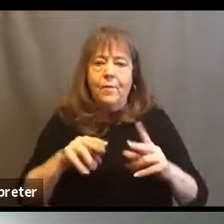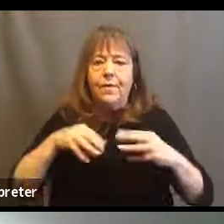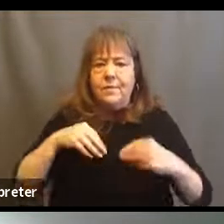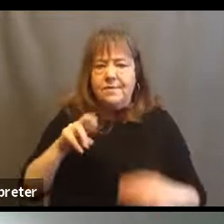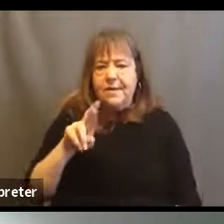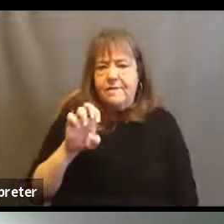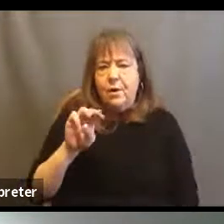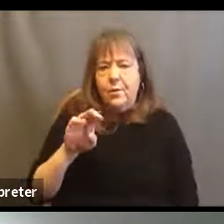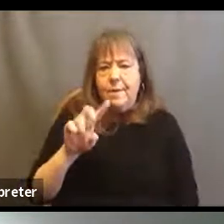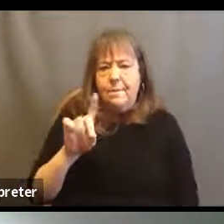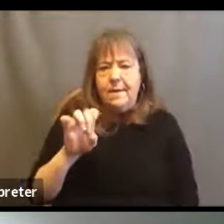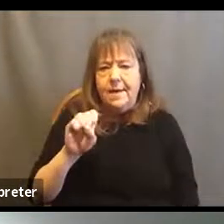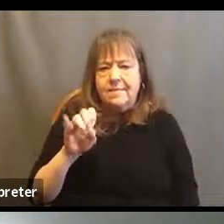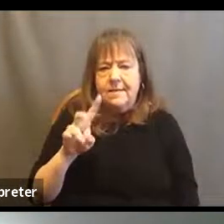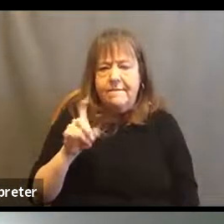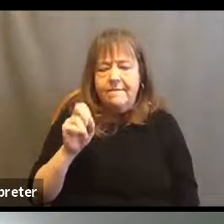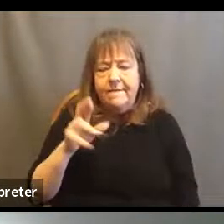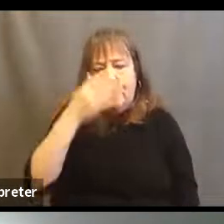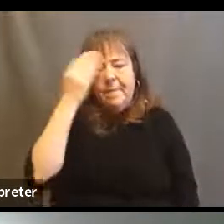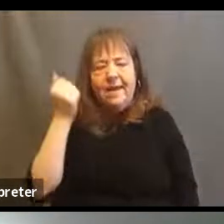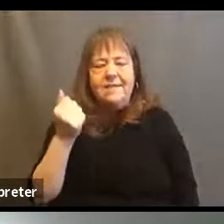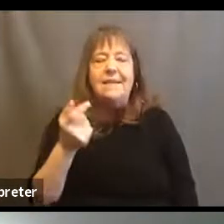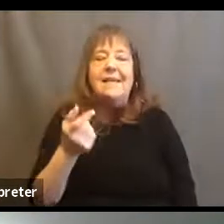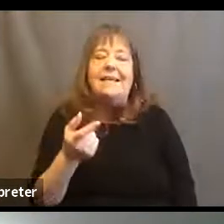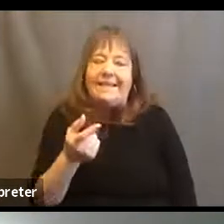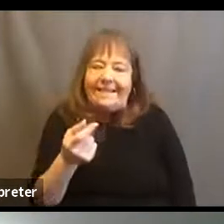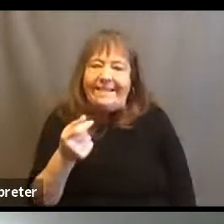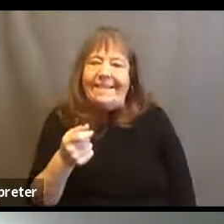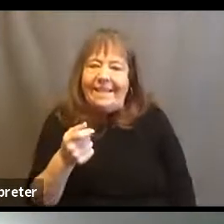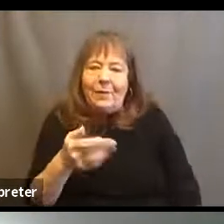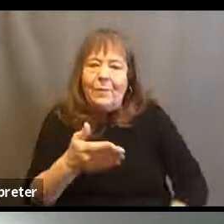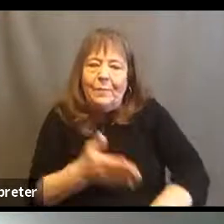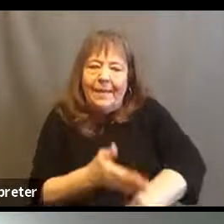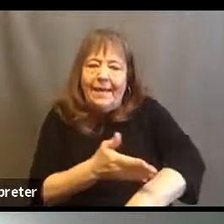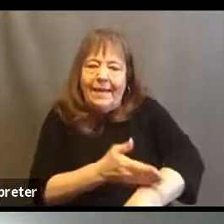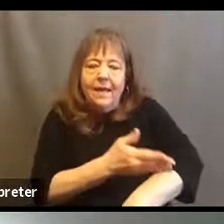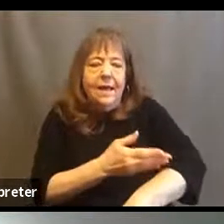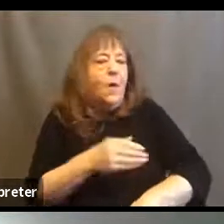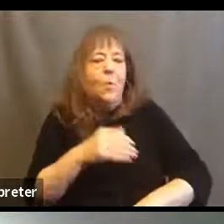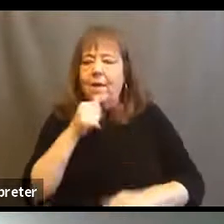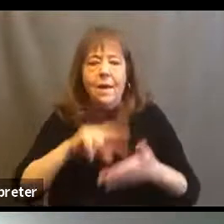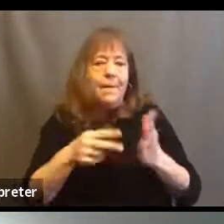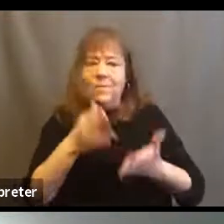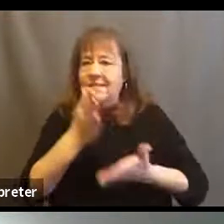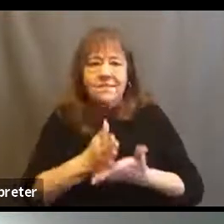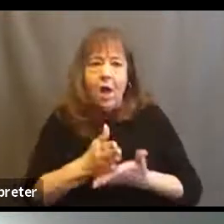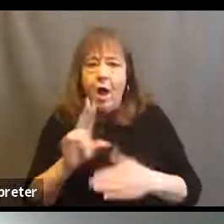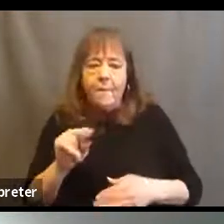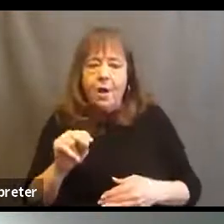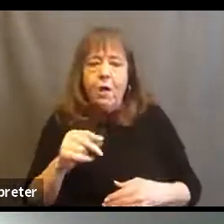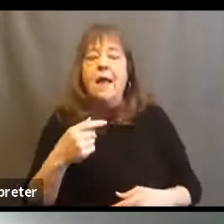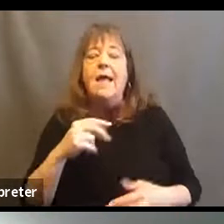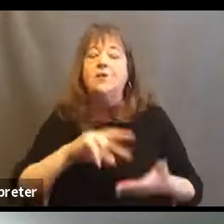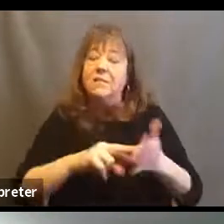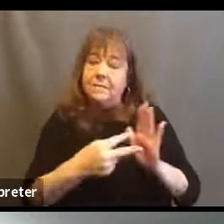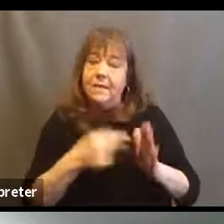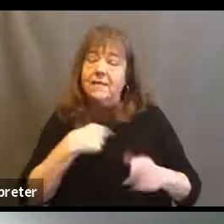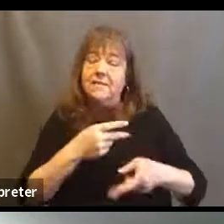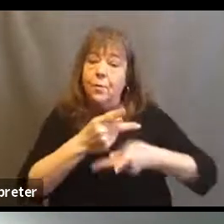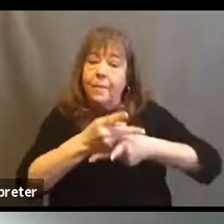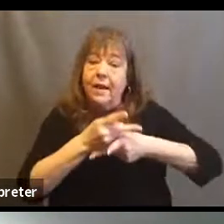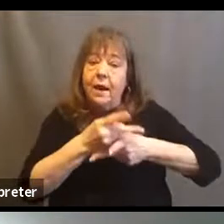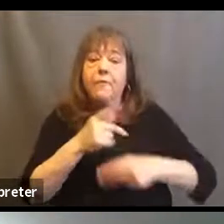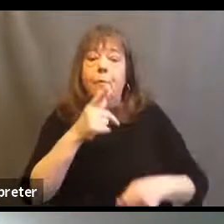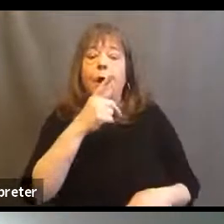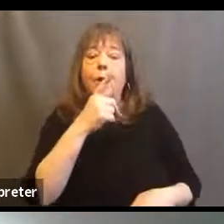because of its mild efficacy, it doesn't mean we're stopping the drug. It means that we're being more careful about who